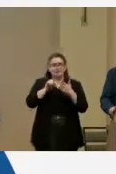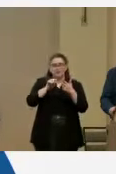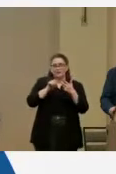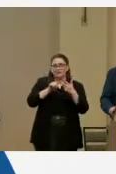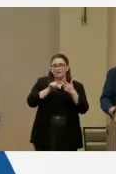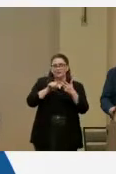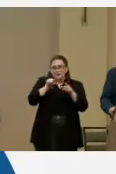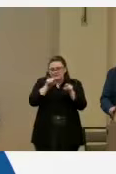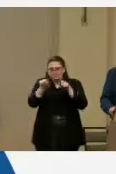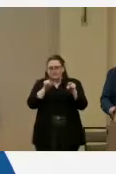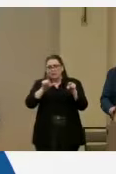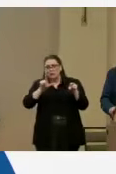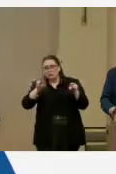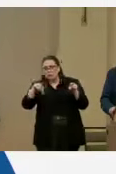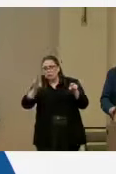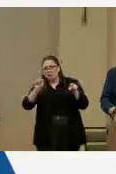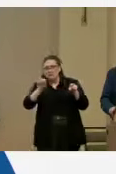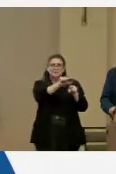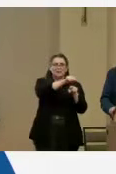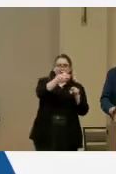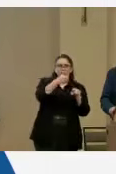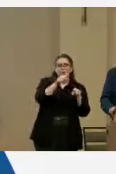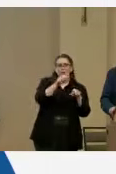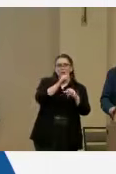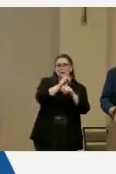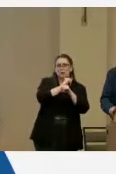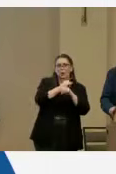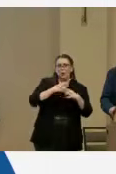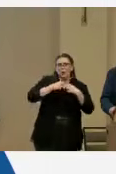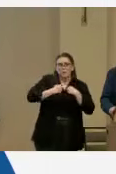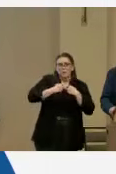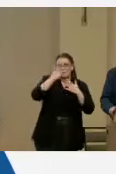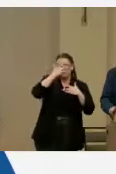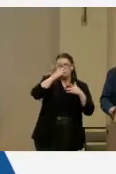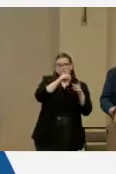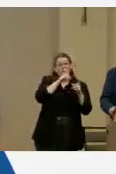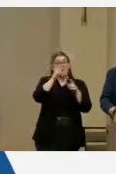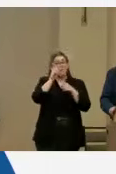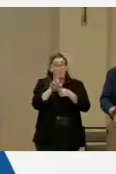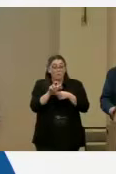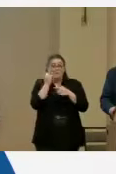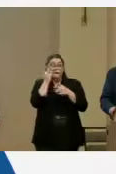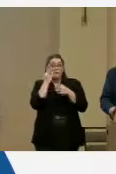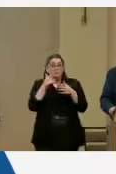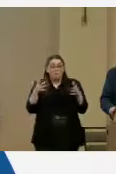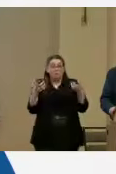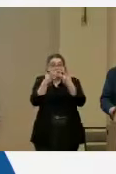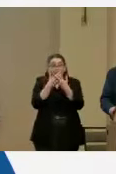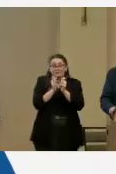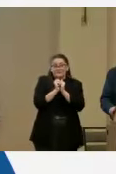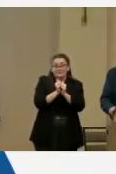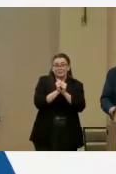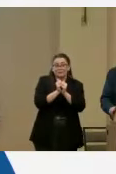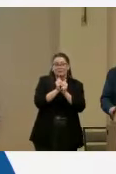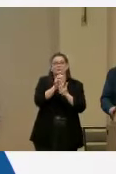distinguishing lupus from other autoimmune conditions or coexisting with other autoimmune